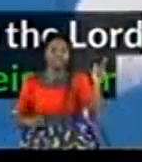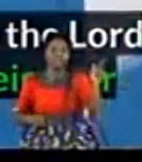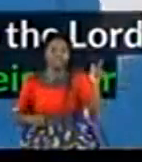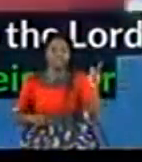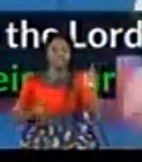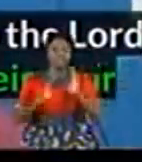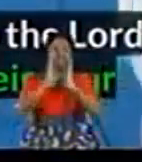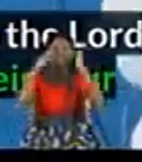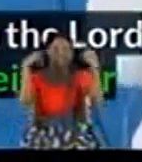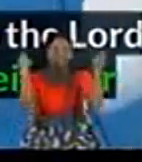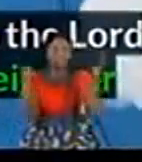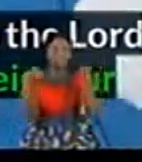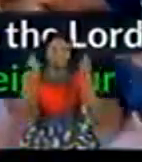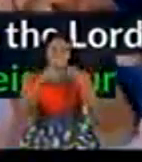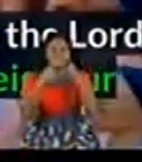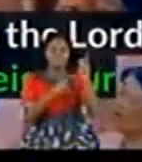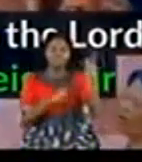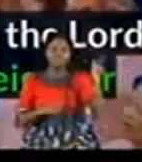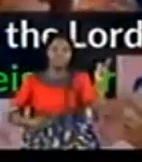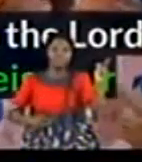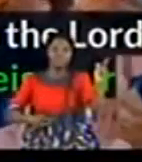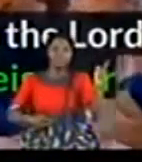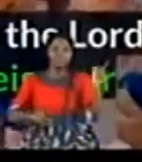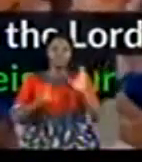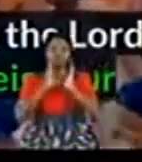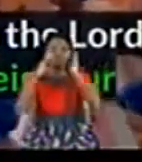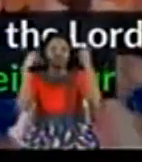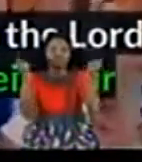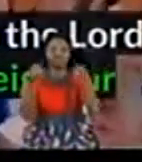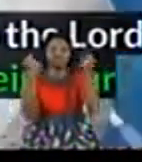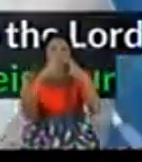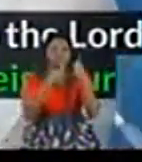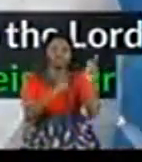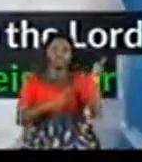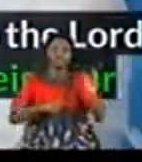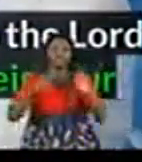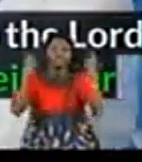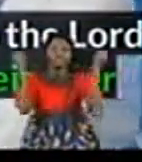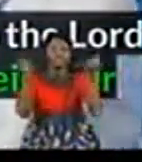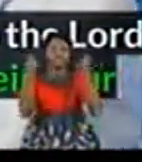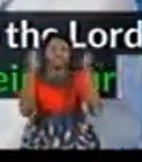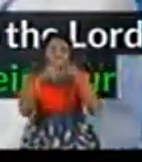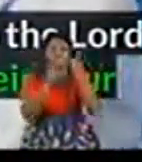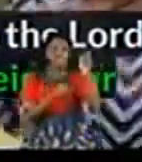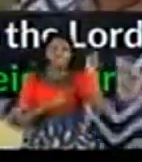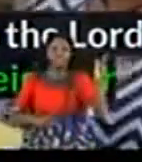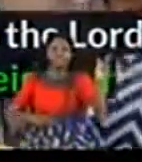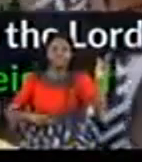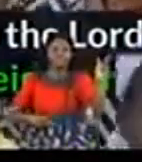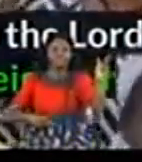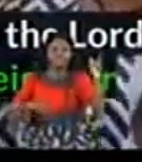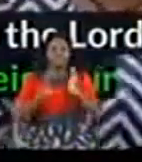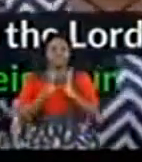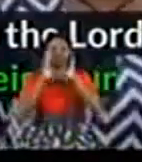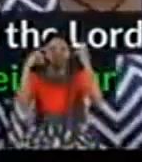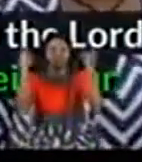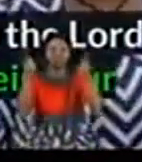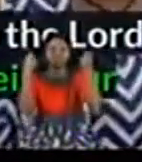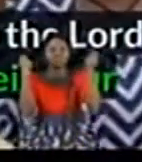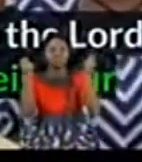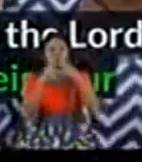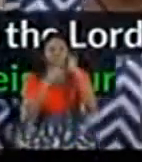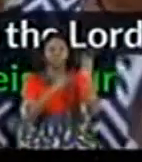toout Hallelujah Hallelujah the Hallelujah to the Hallelujah